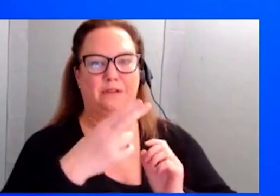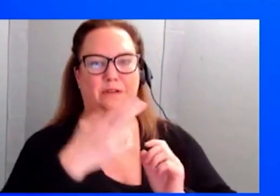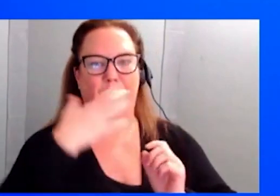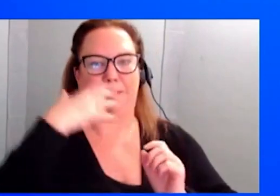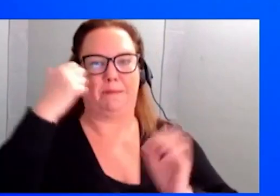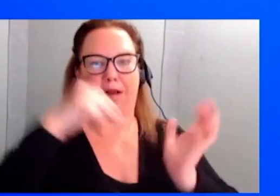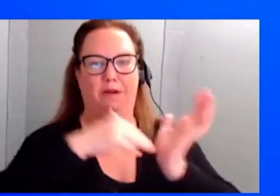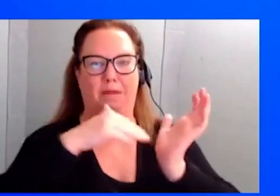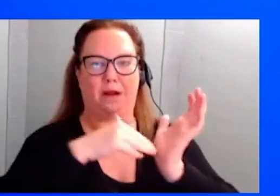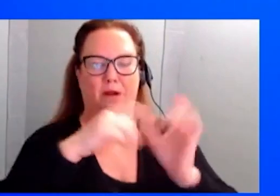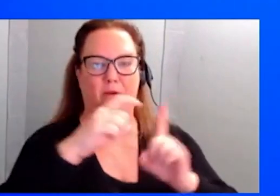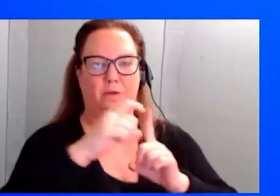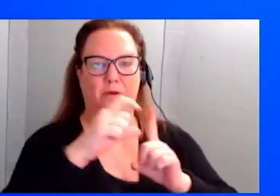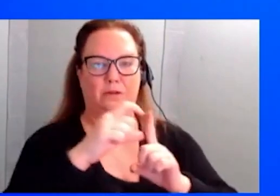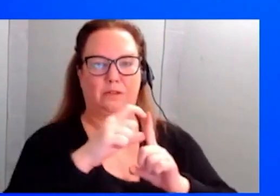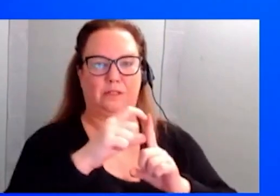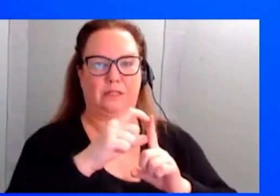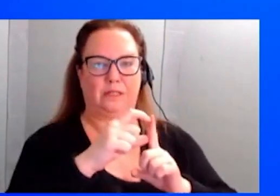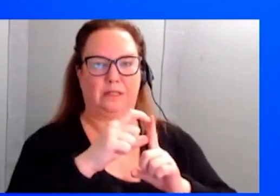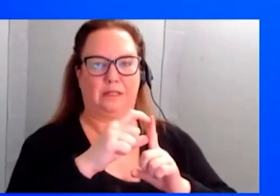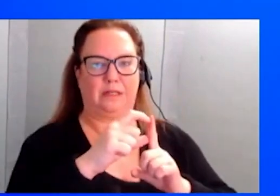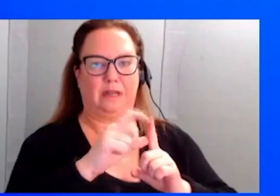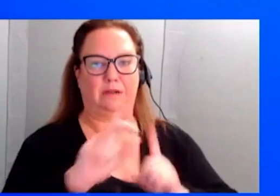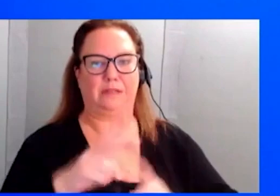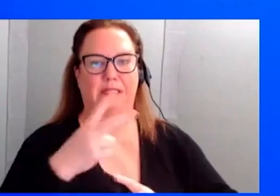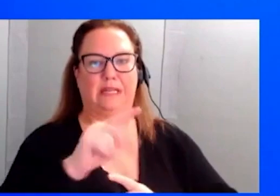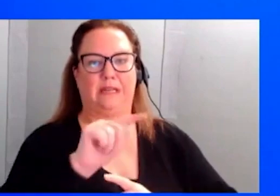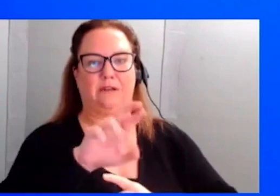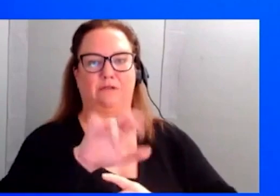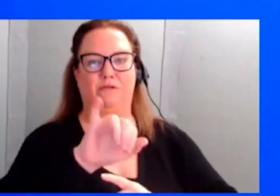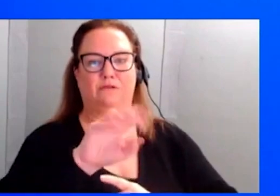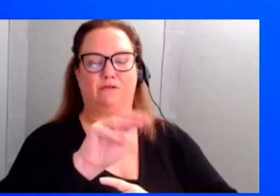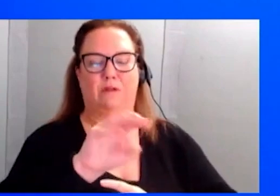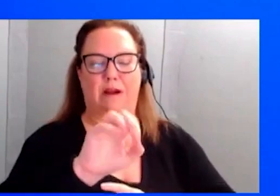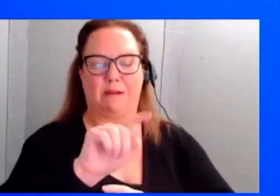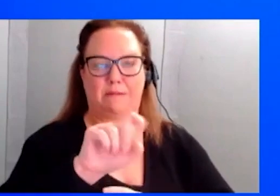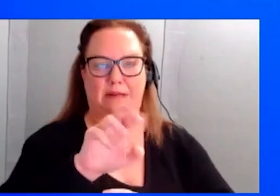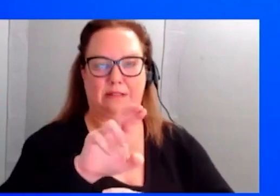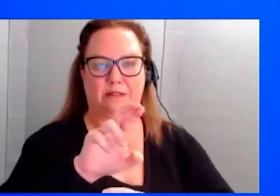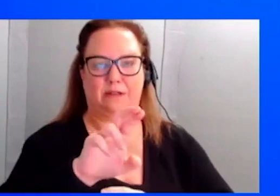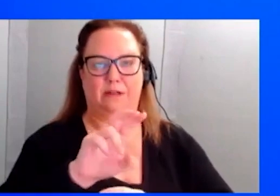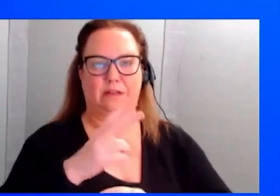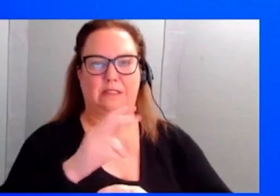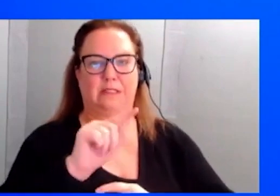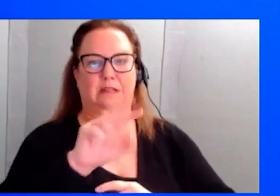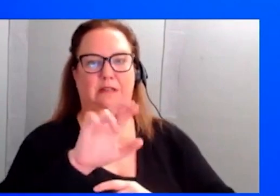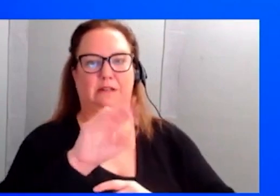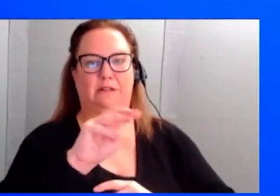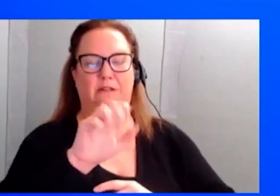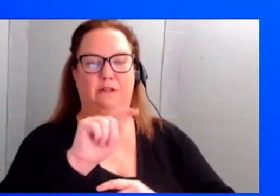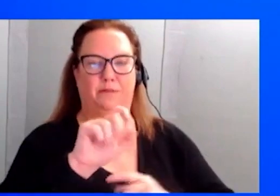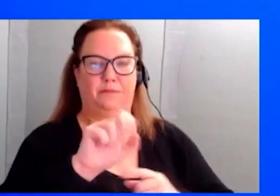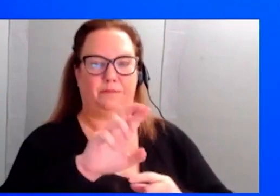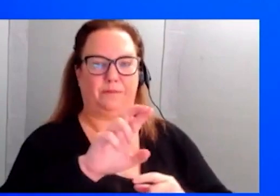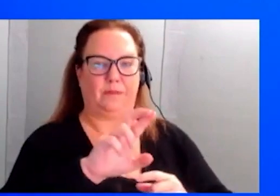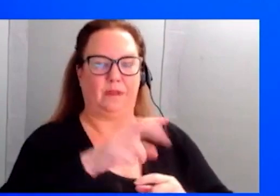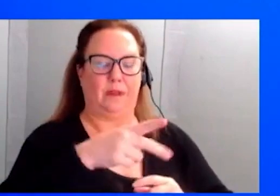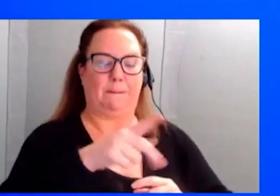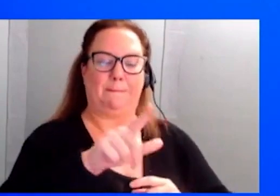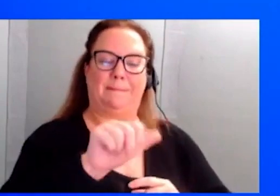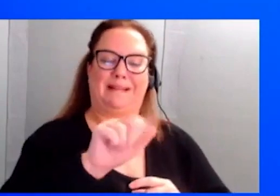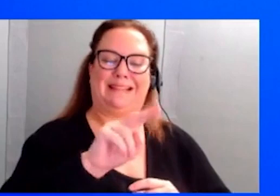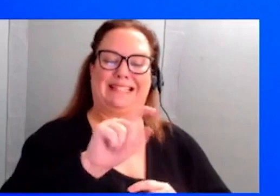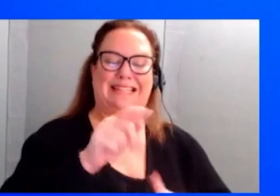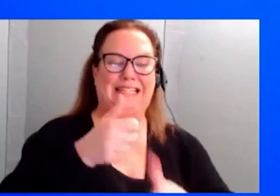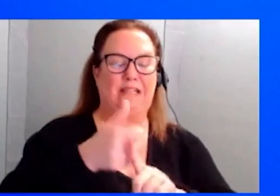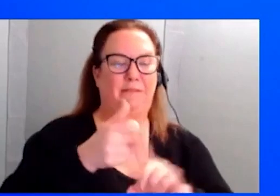for this than me, but I was in my second trimester. And so within your second trimester, your placenta becomes sticky. And if you were